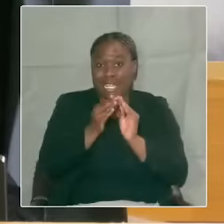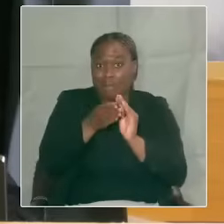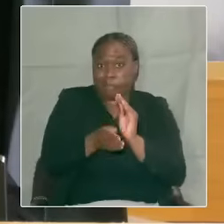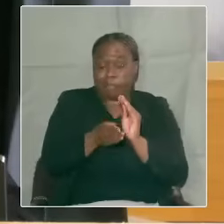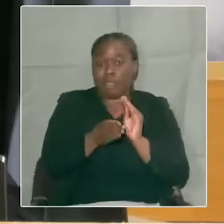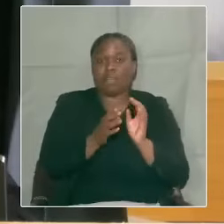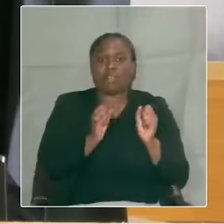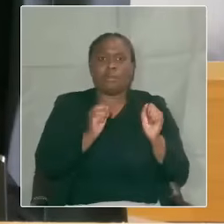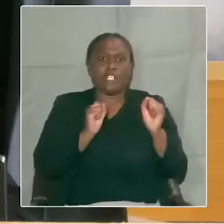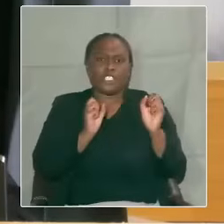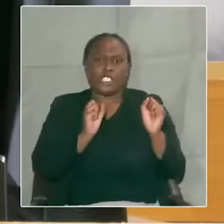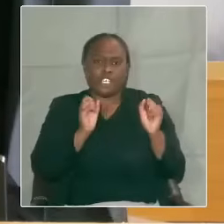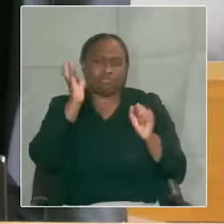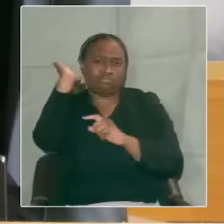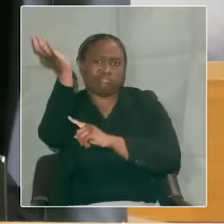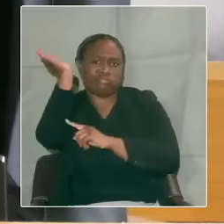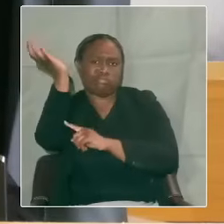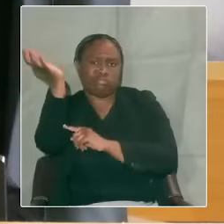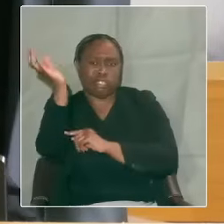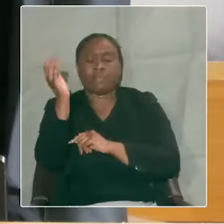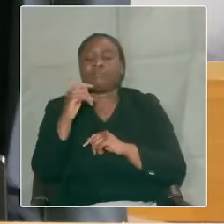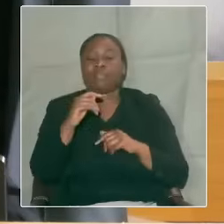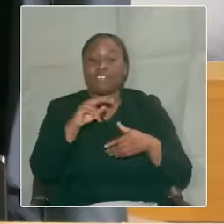page 168,